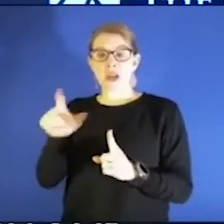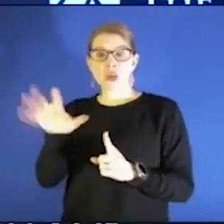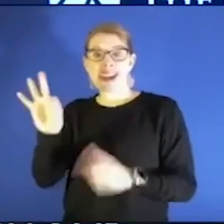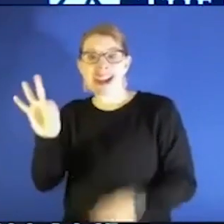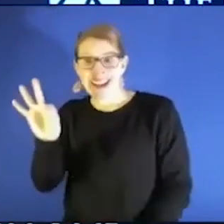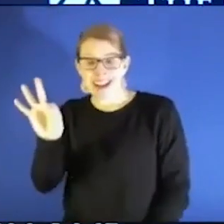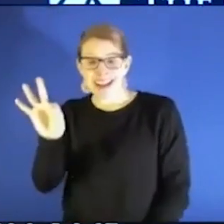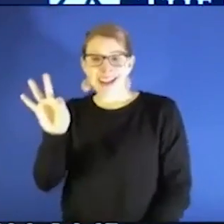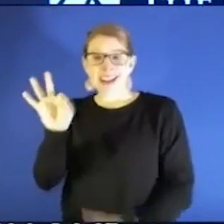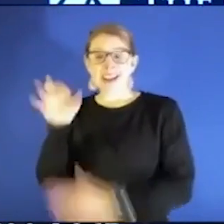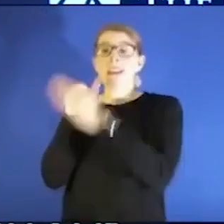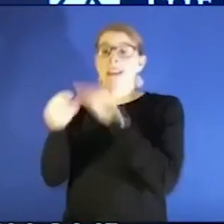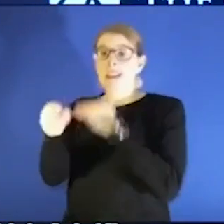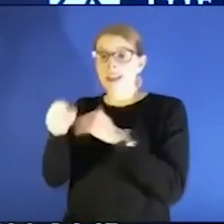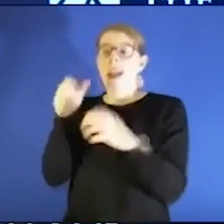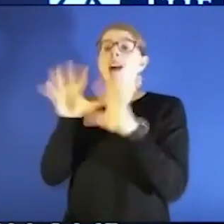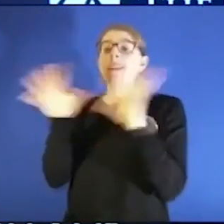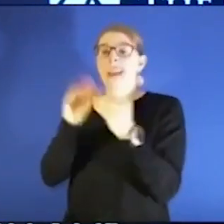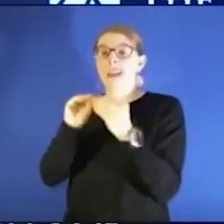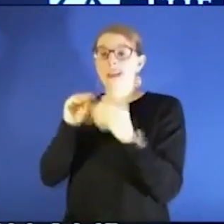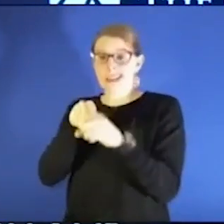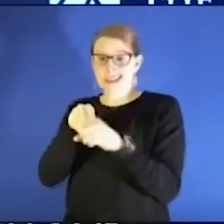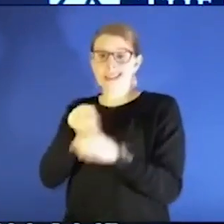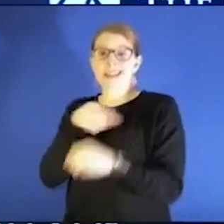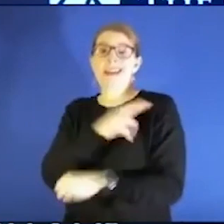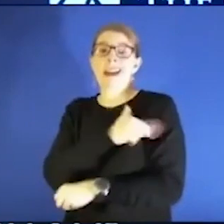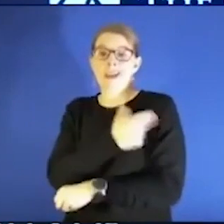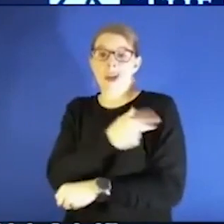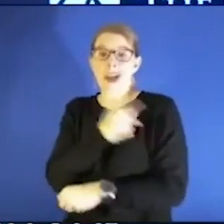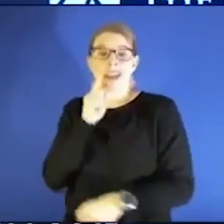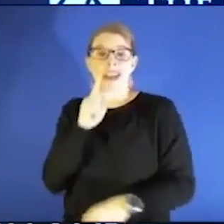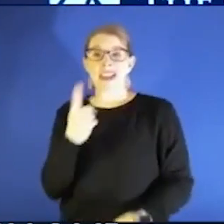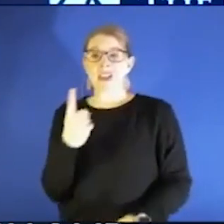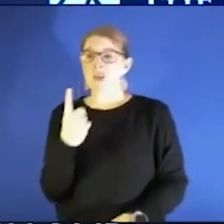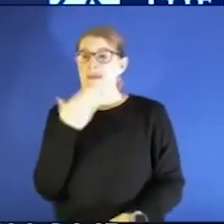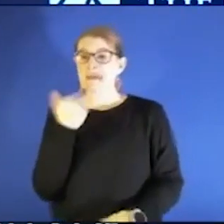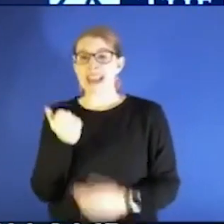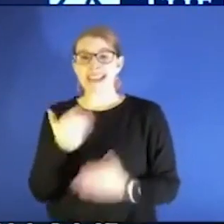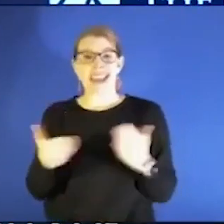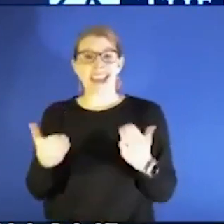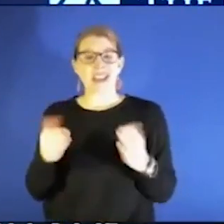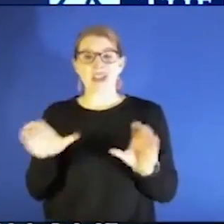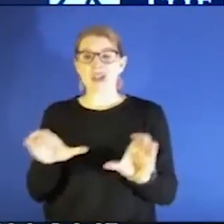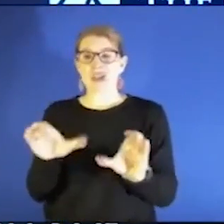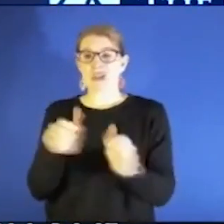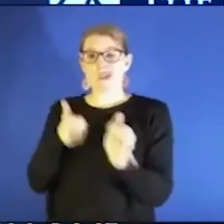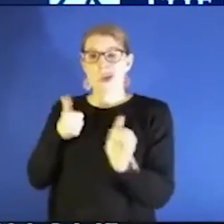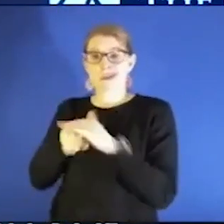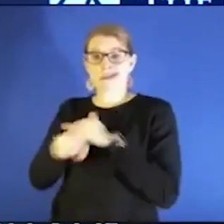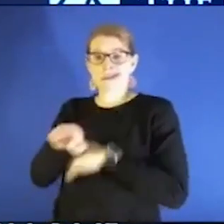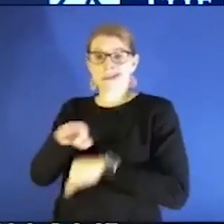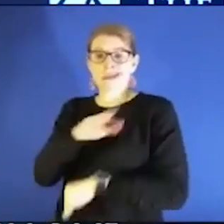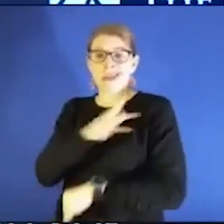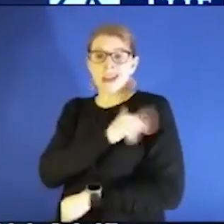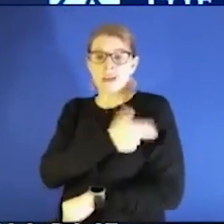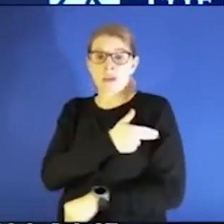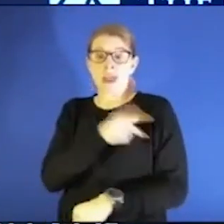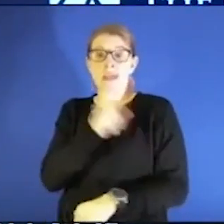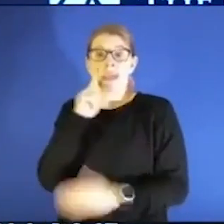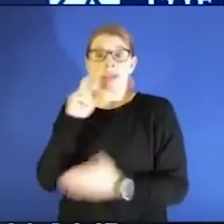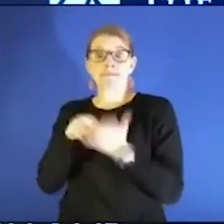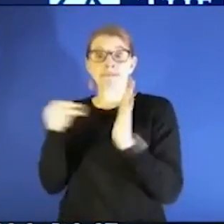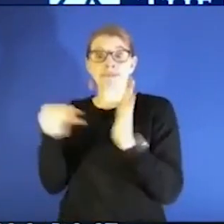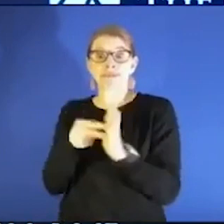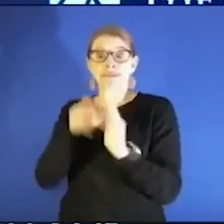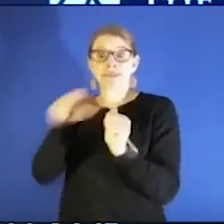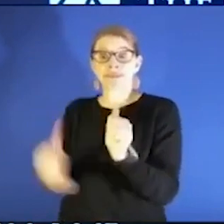the hospital. So I think that's one of the very best things you can do to keep yourself out of the hospital, which was the intention all along of